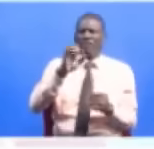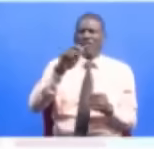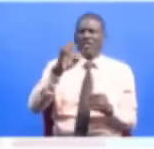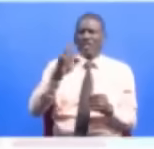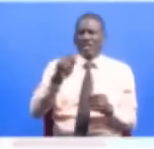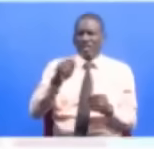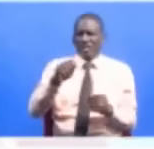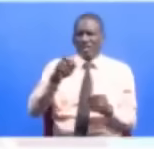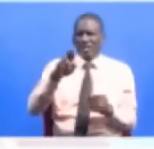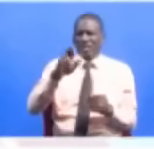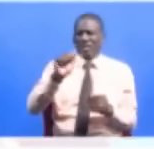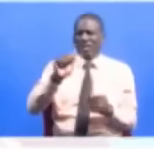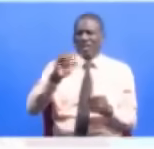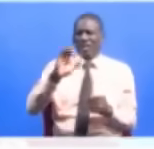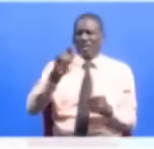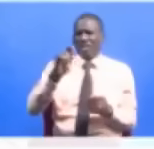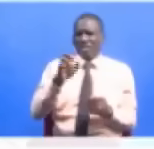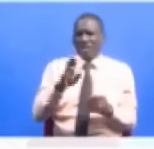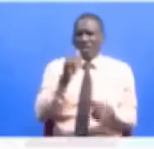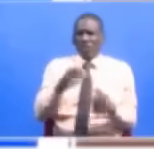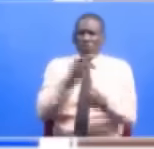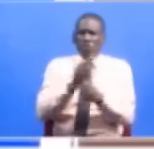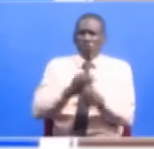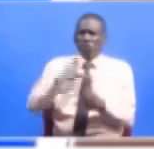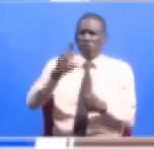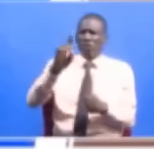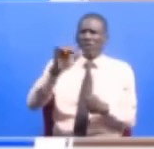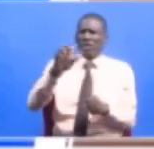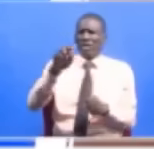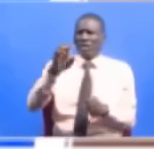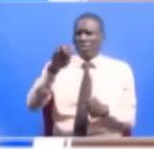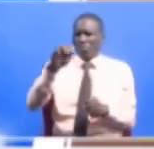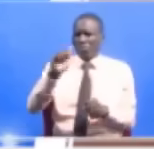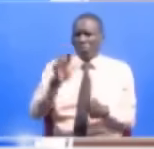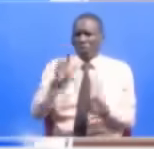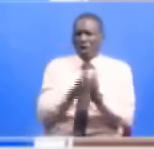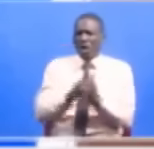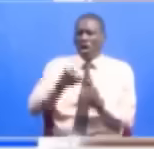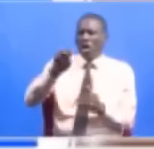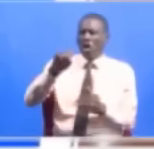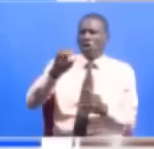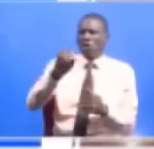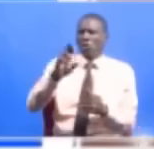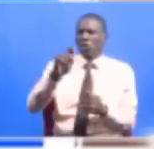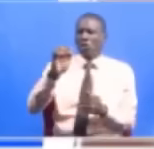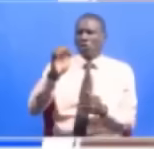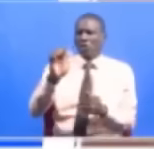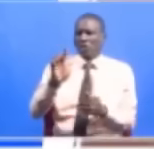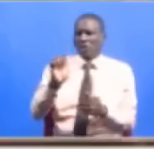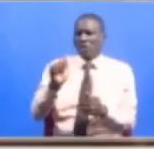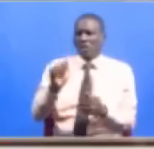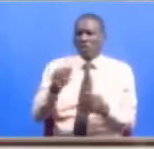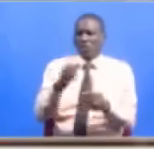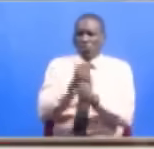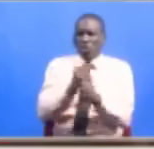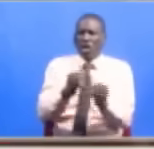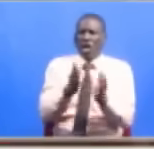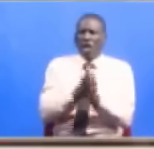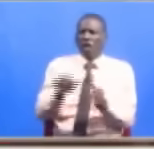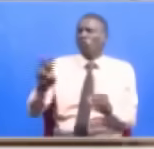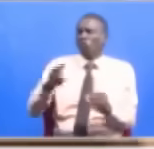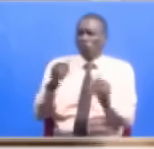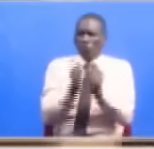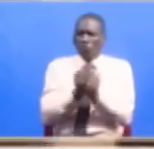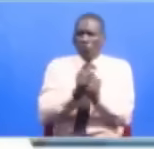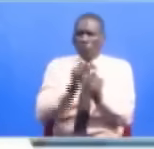the infinity reactor uses a dynamo and a motor to operate and has a voltage of 1500. He explains how